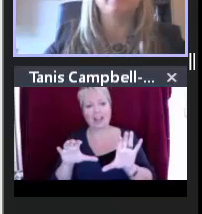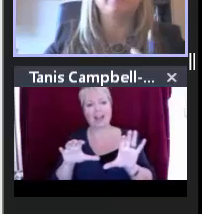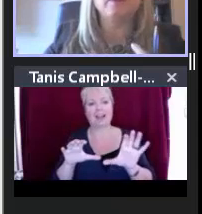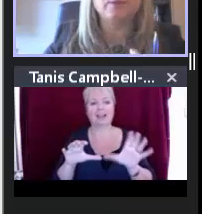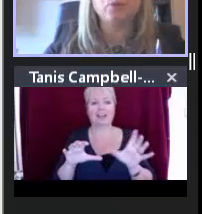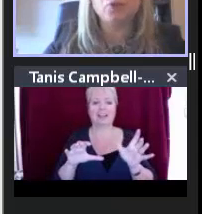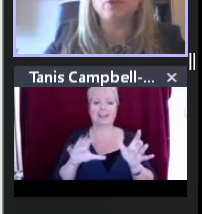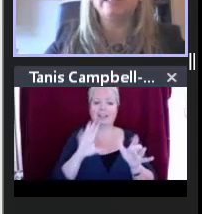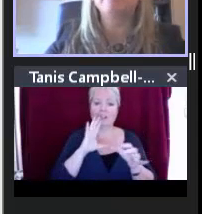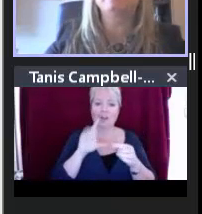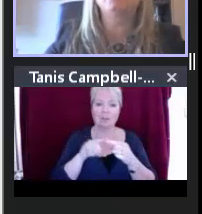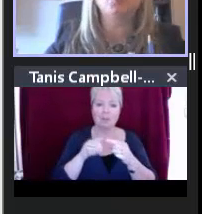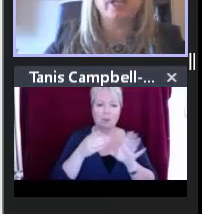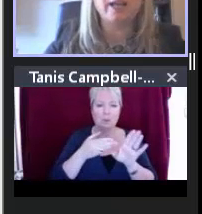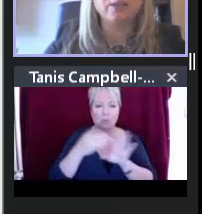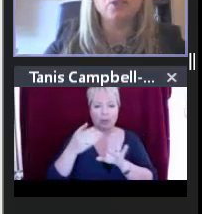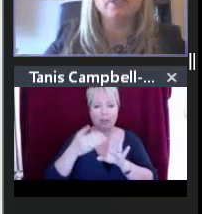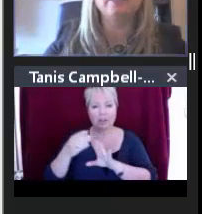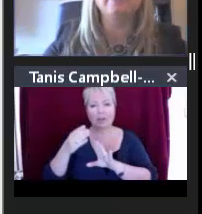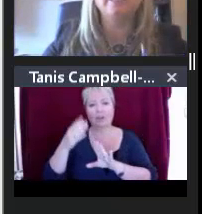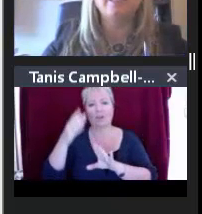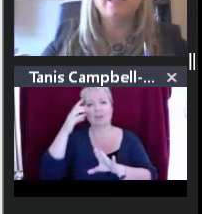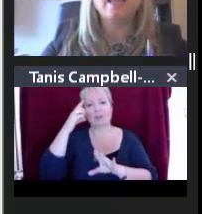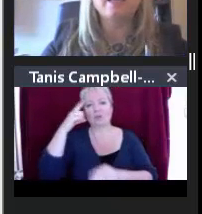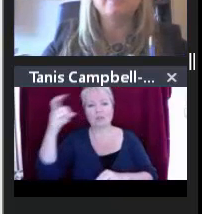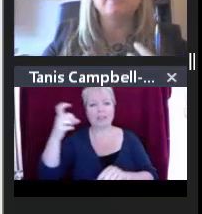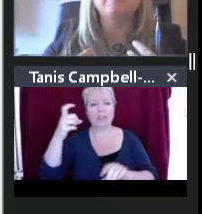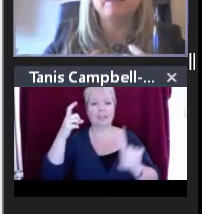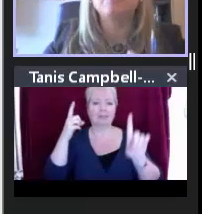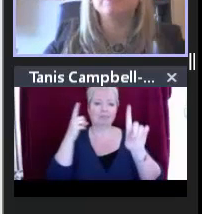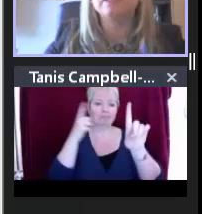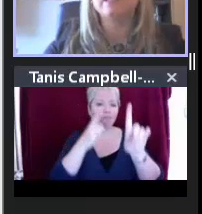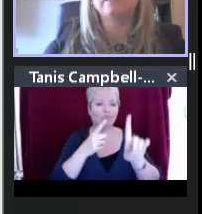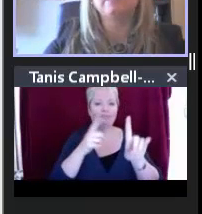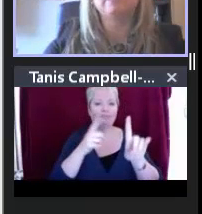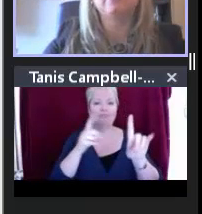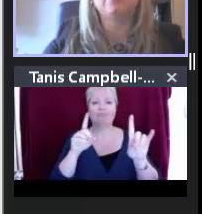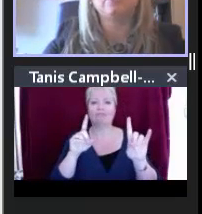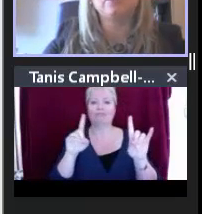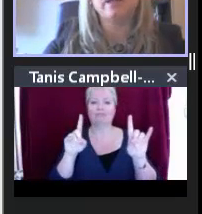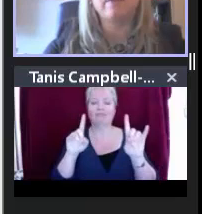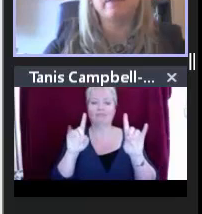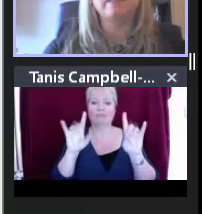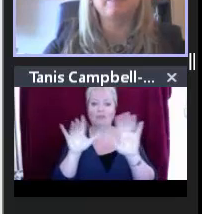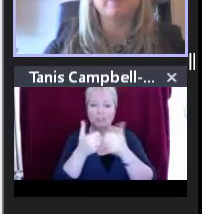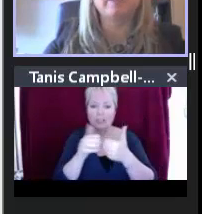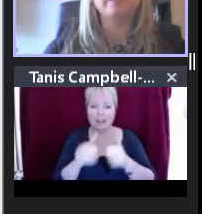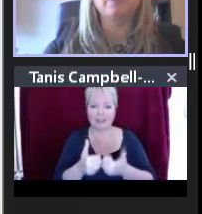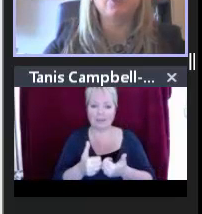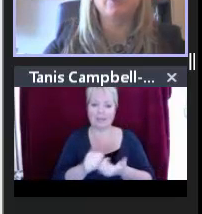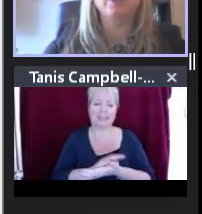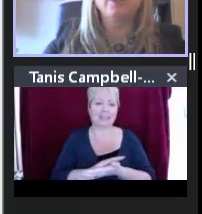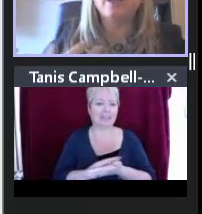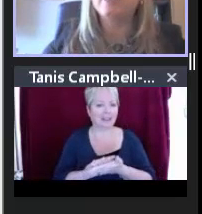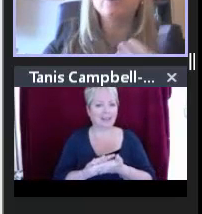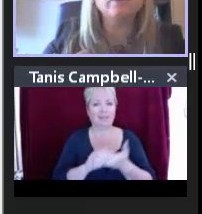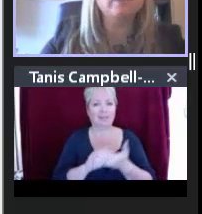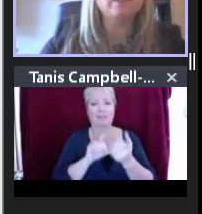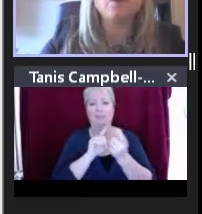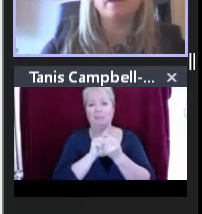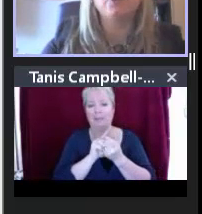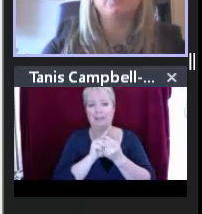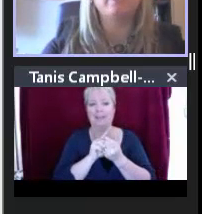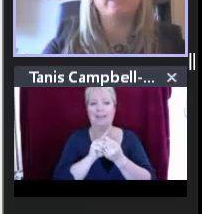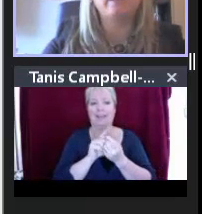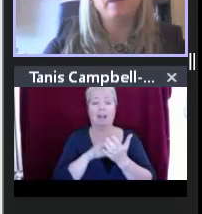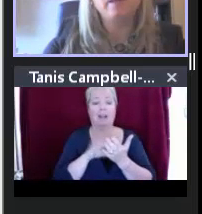about careers and dreams and challenges. And it was really nice to have this experience this year. I learned